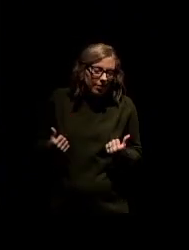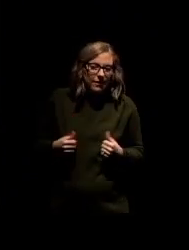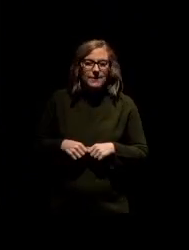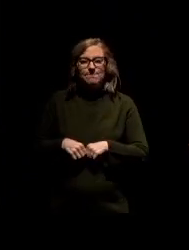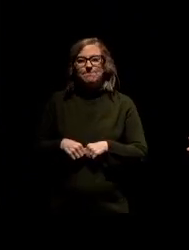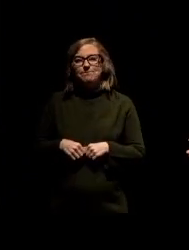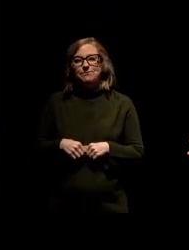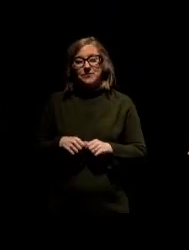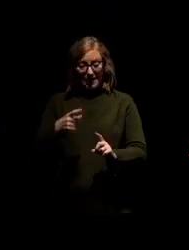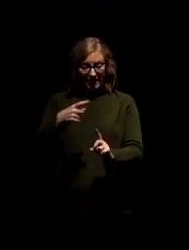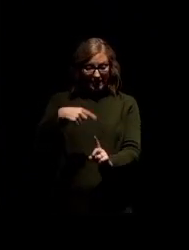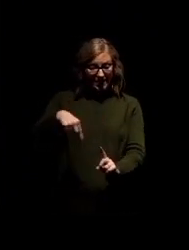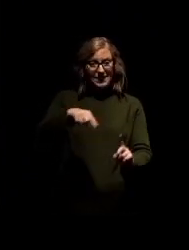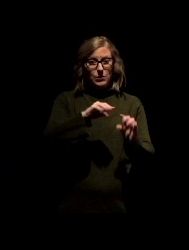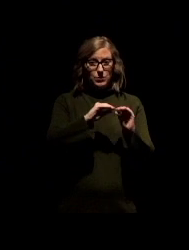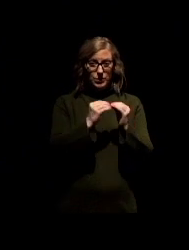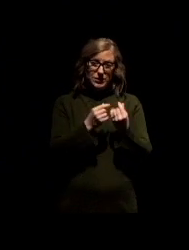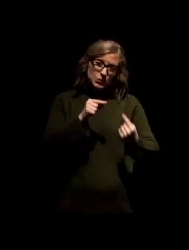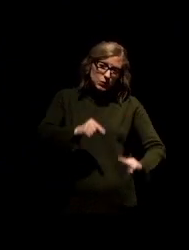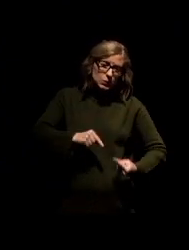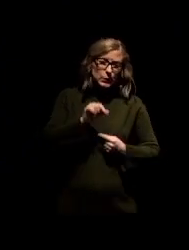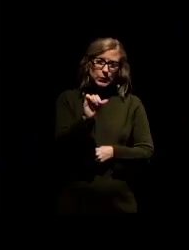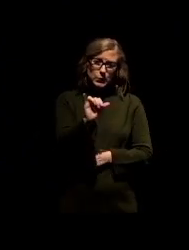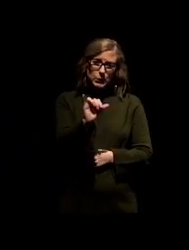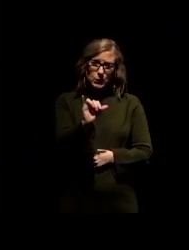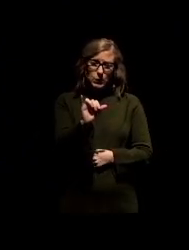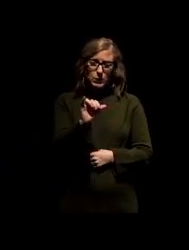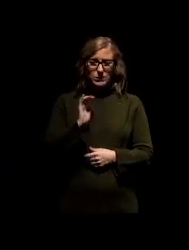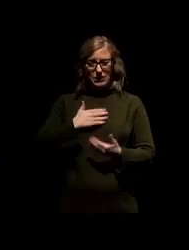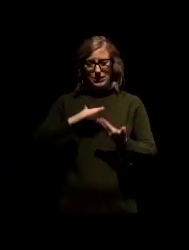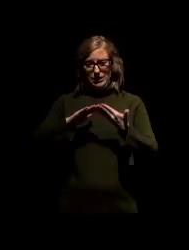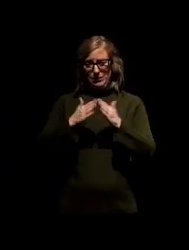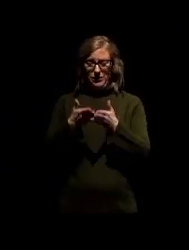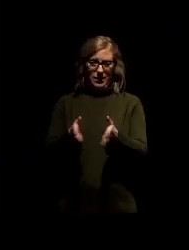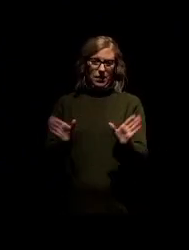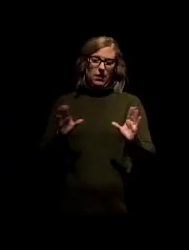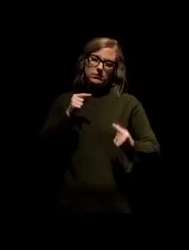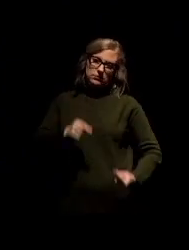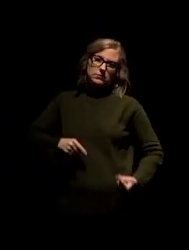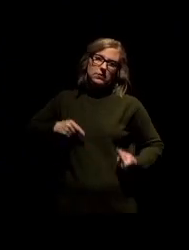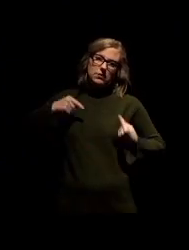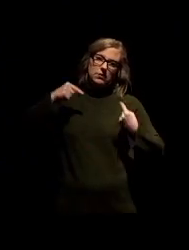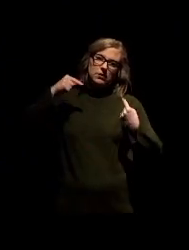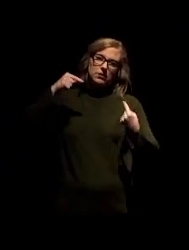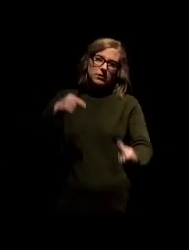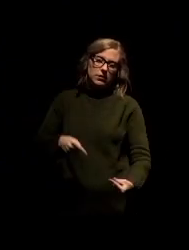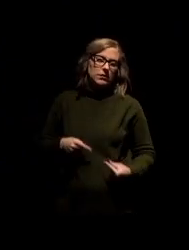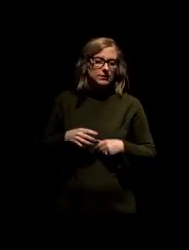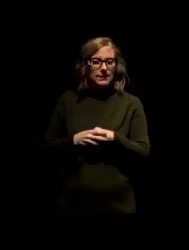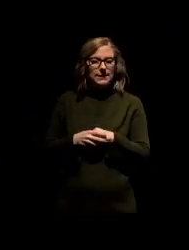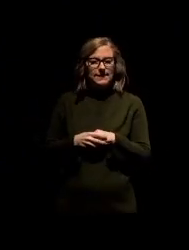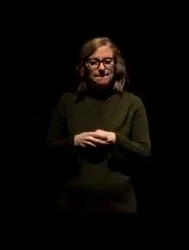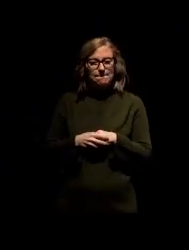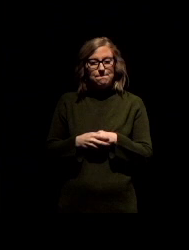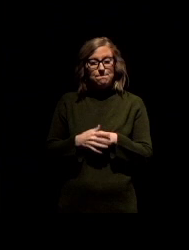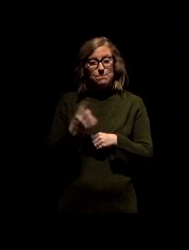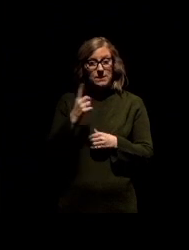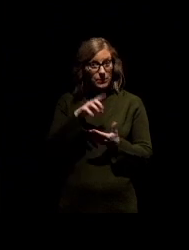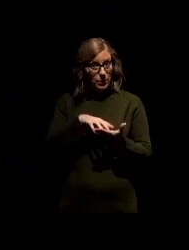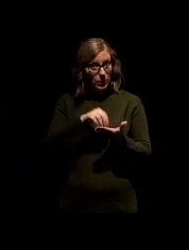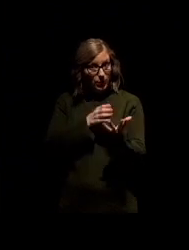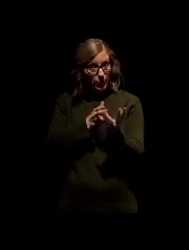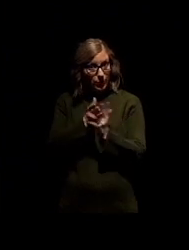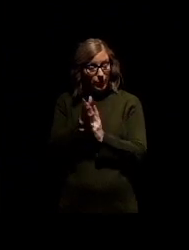they were struggling as well. And so our community writ large struggled. And so one of the things that we learned through the